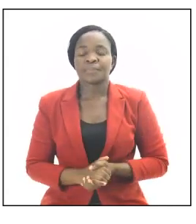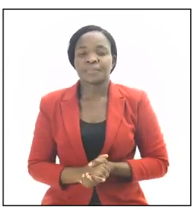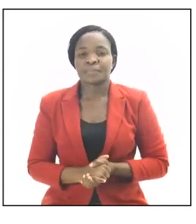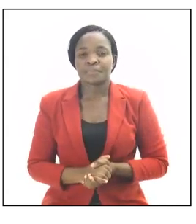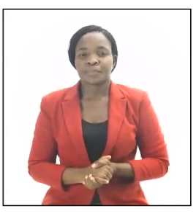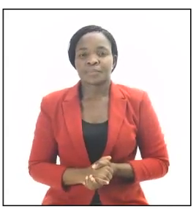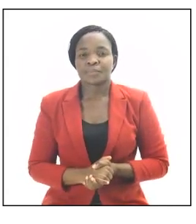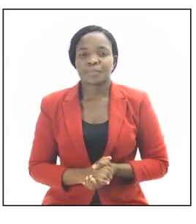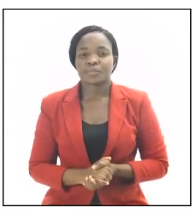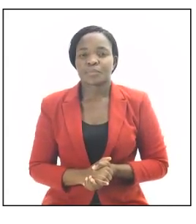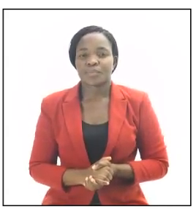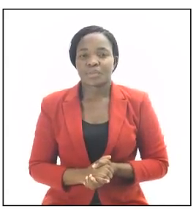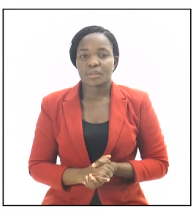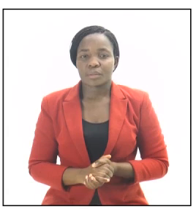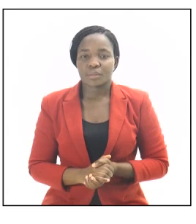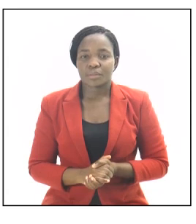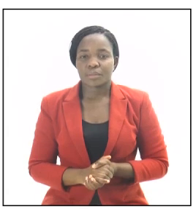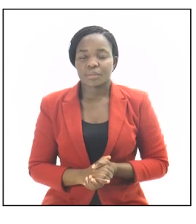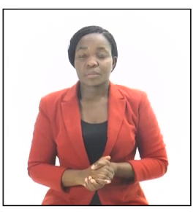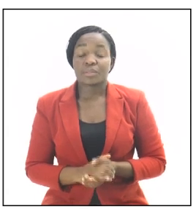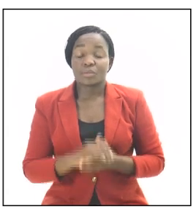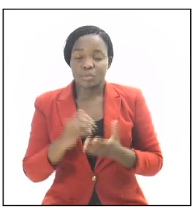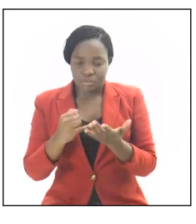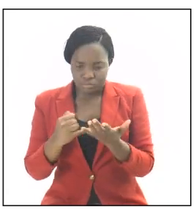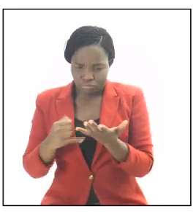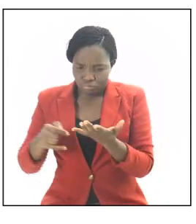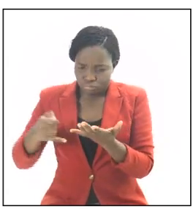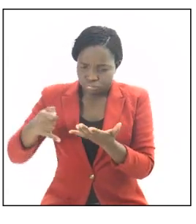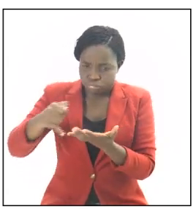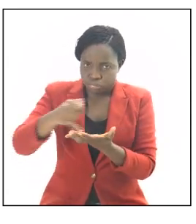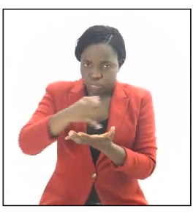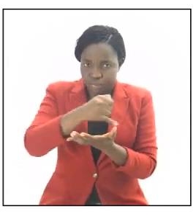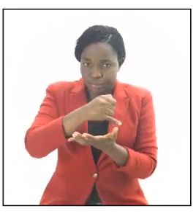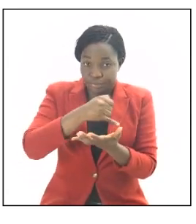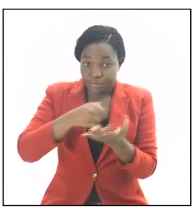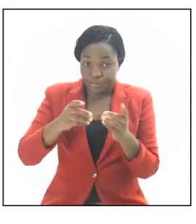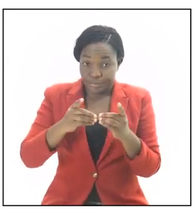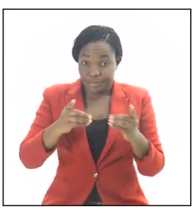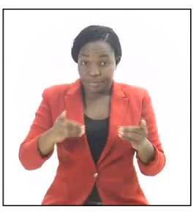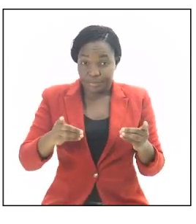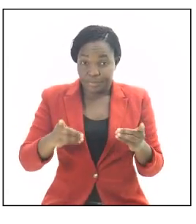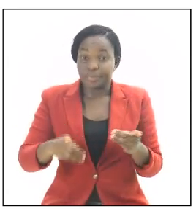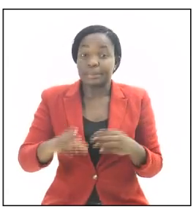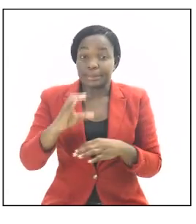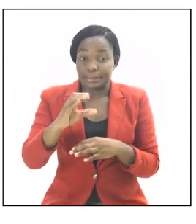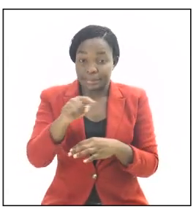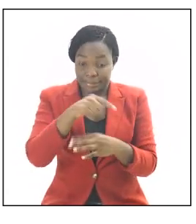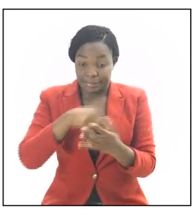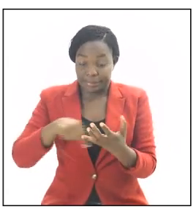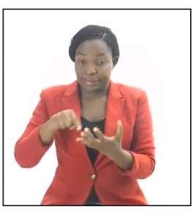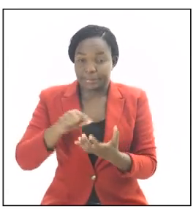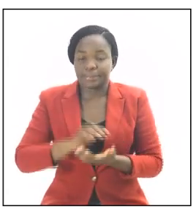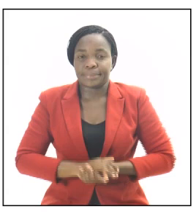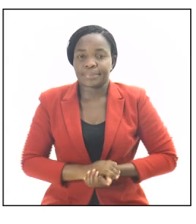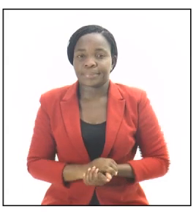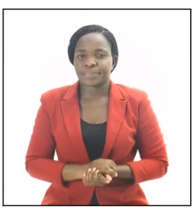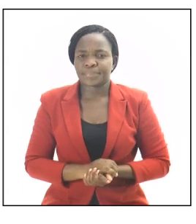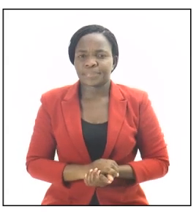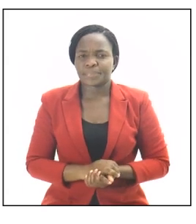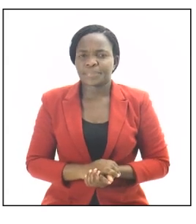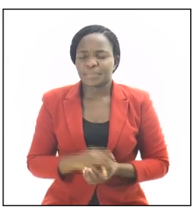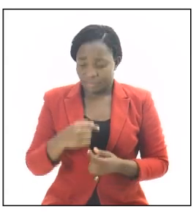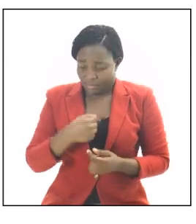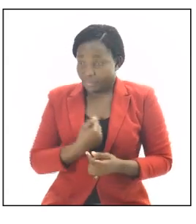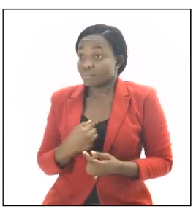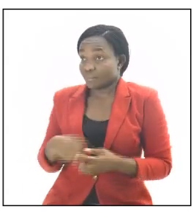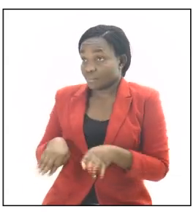actually measuring the distance around the circle that is called the circumference. I'll do